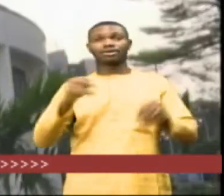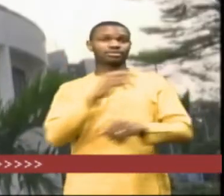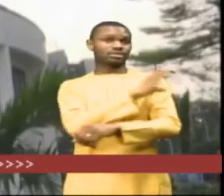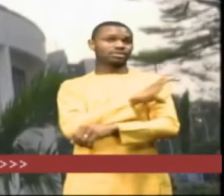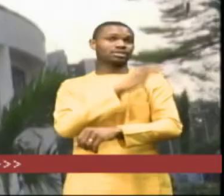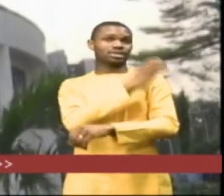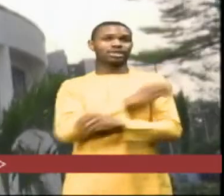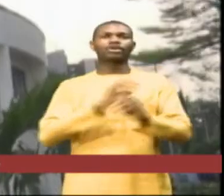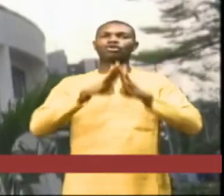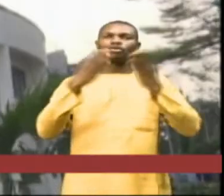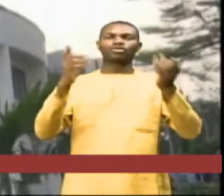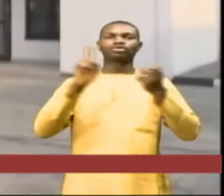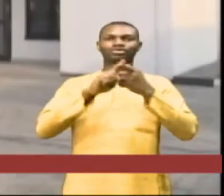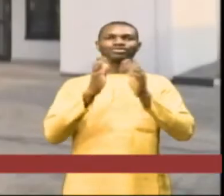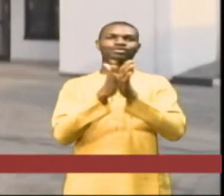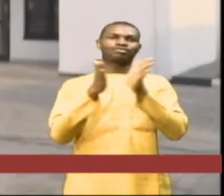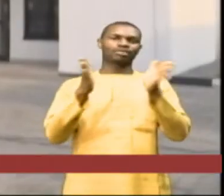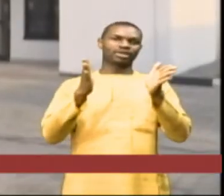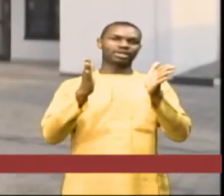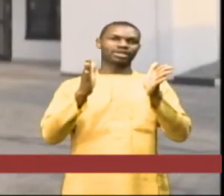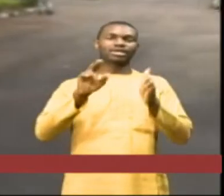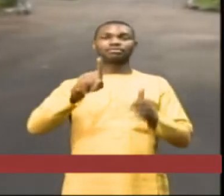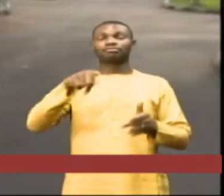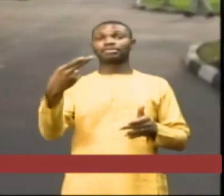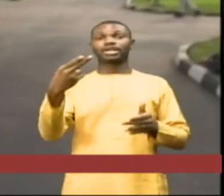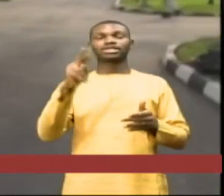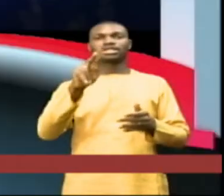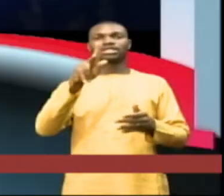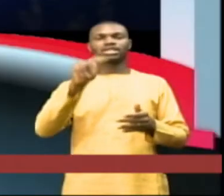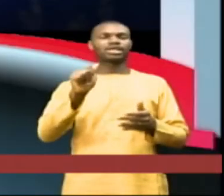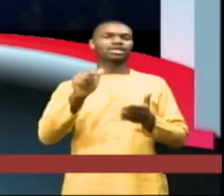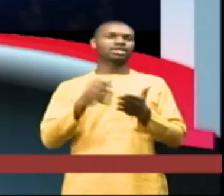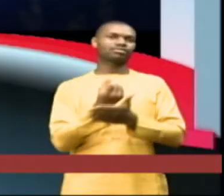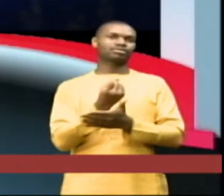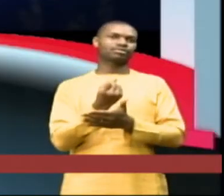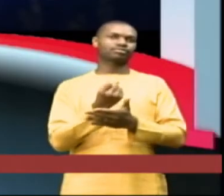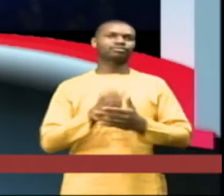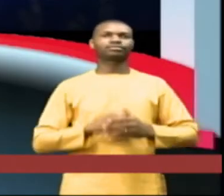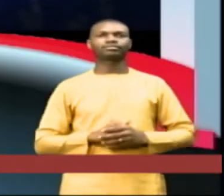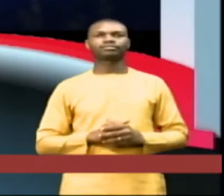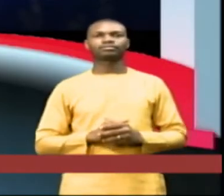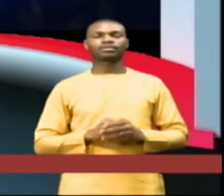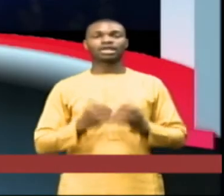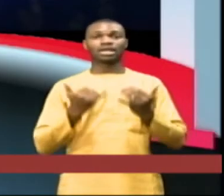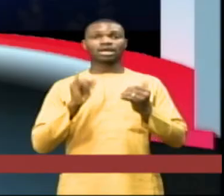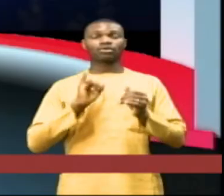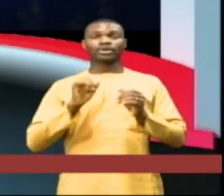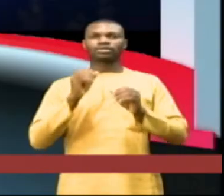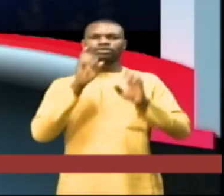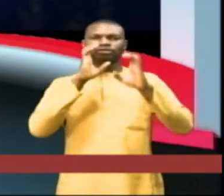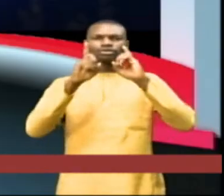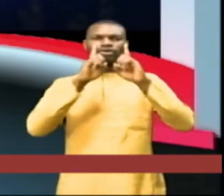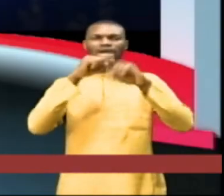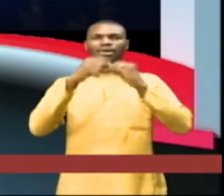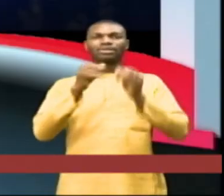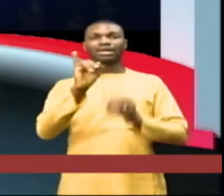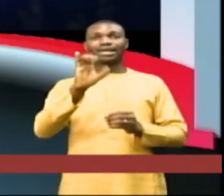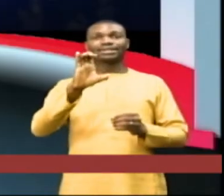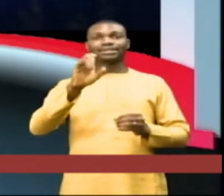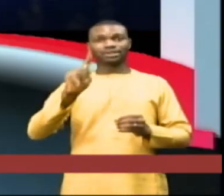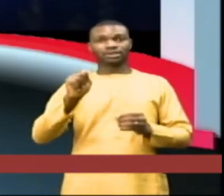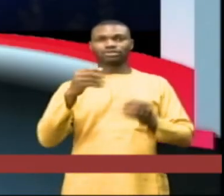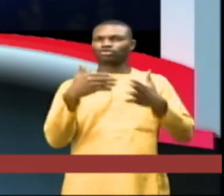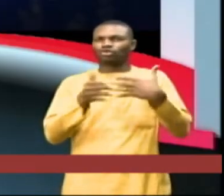and communications technology to the nation's GDP, the National Assembly Joint Committee on ICT and Cybercrime